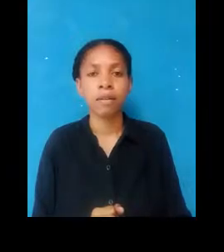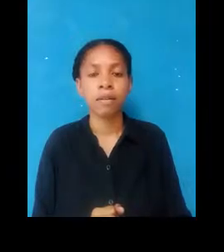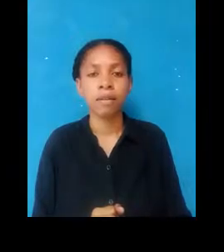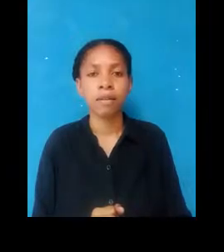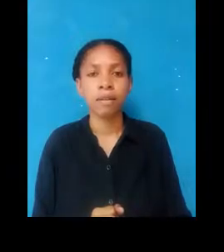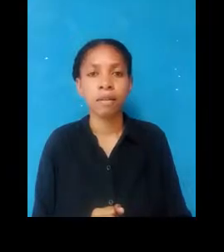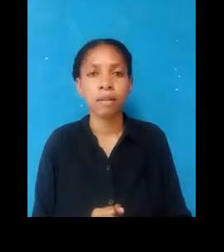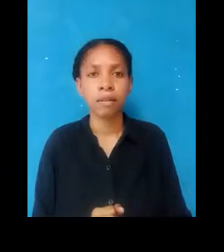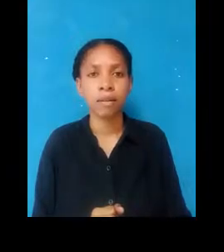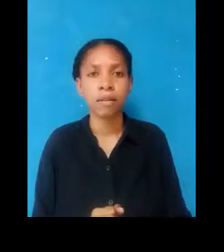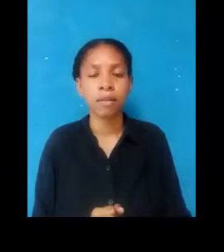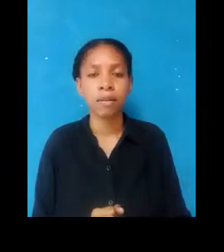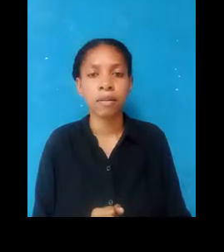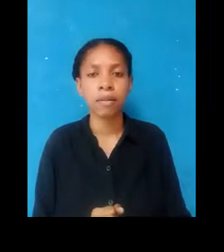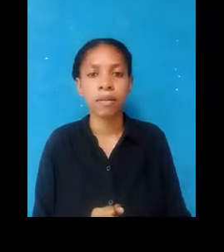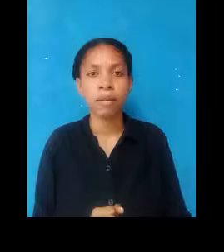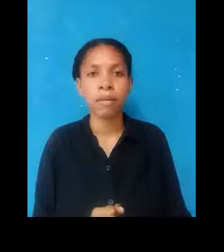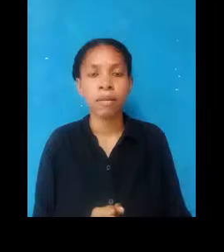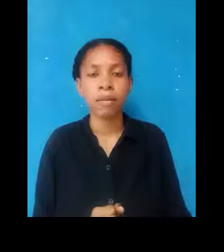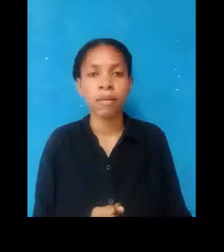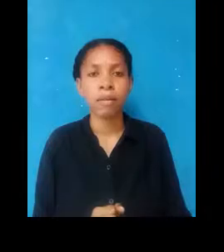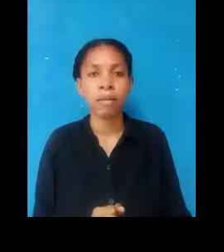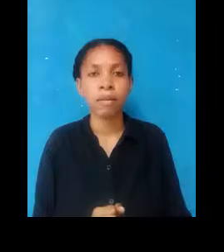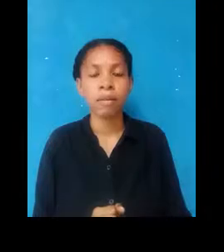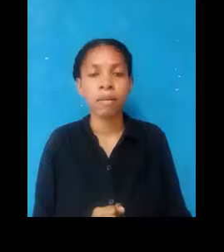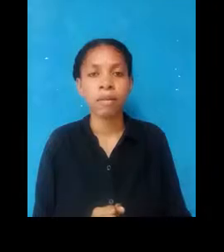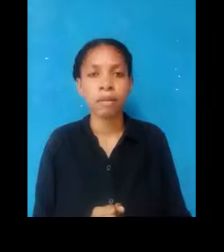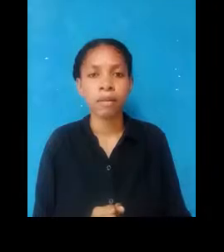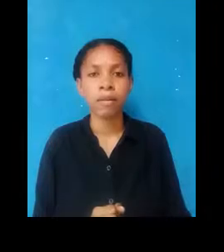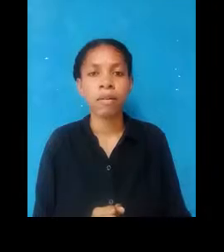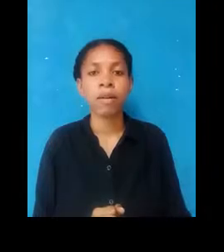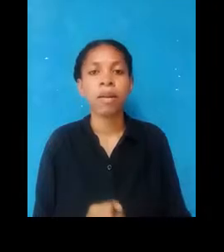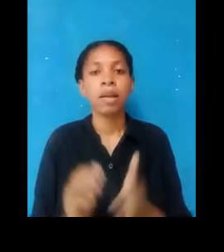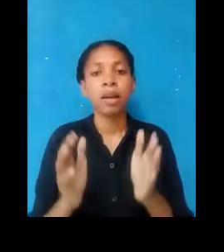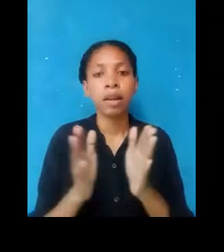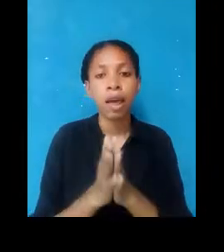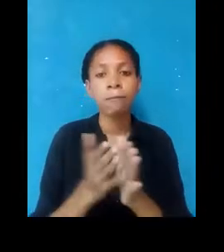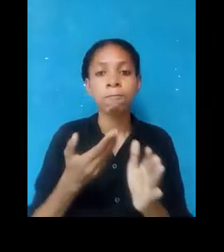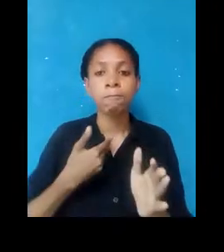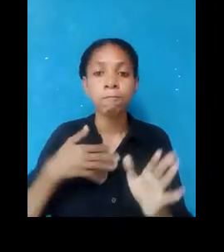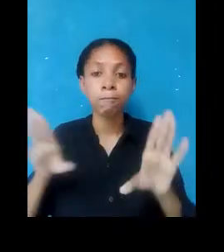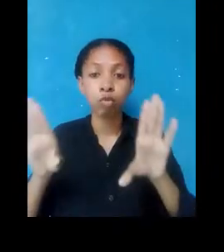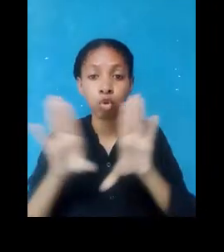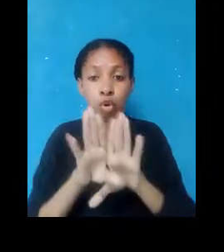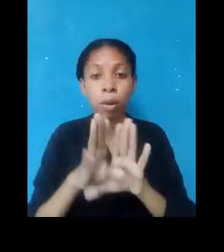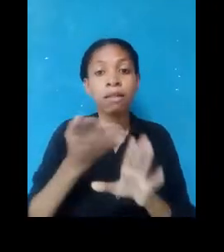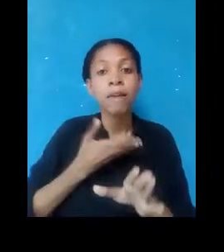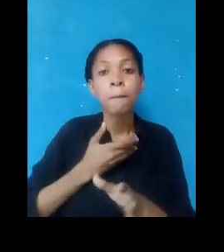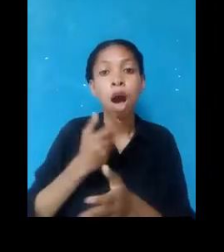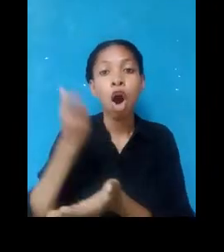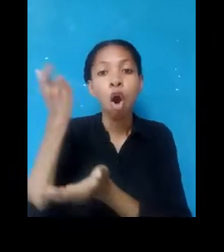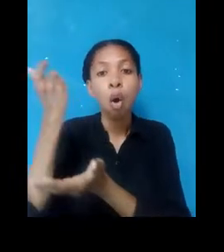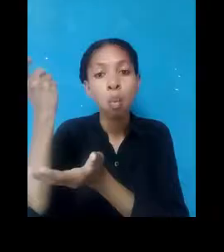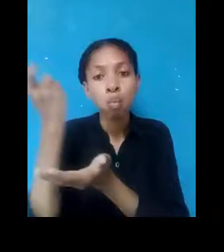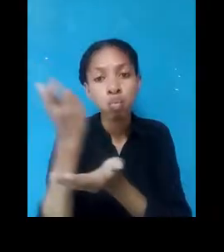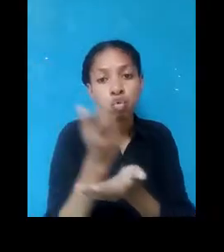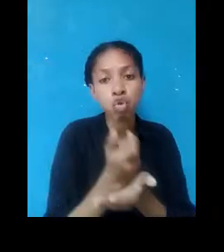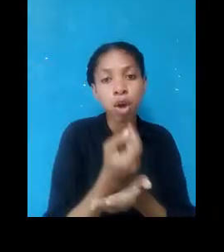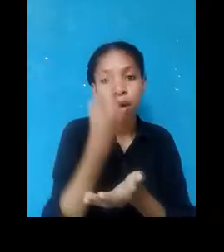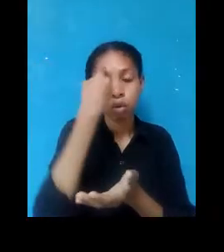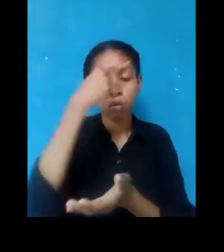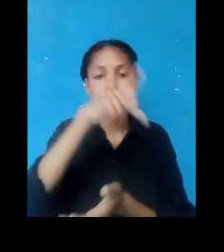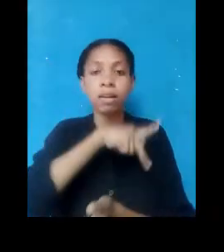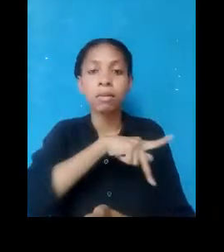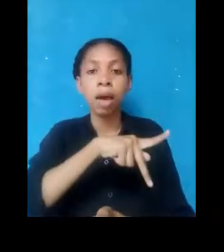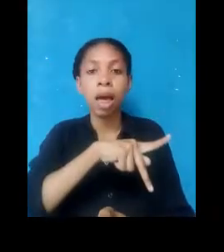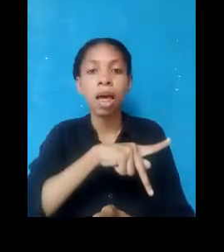world. Before we close, we'd like to invite everyone to join us for a quick documentation moment. Please turn